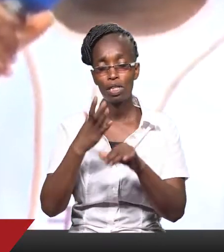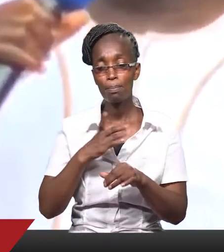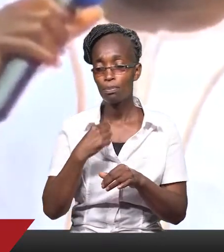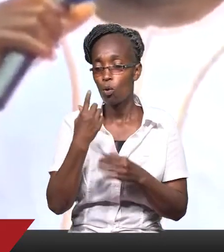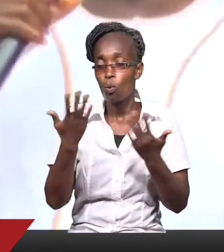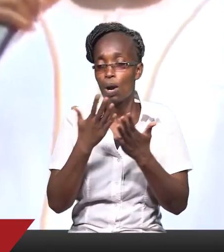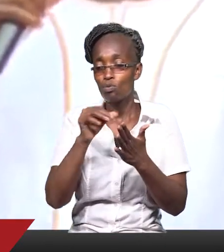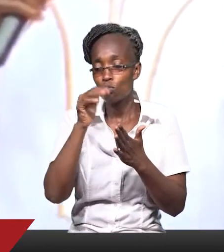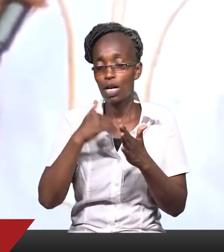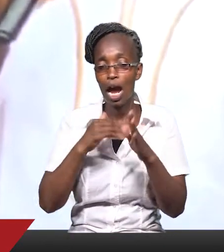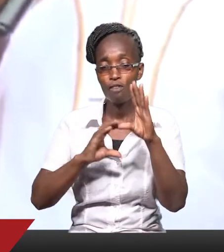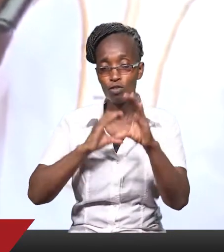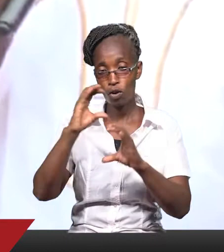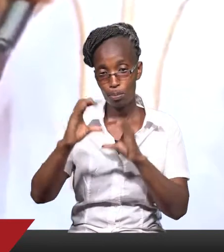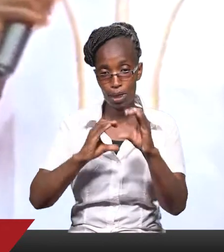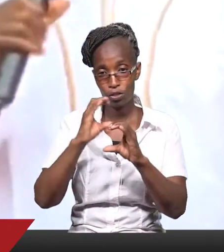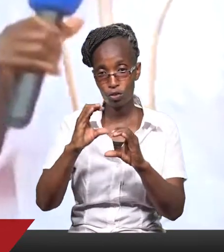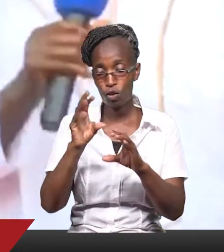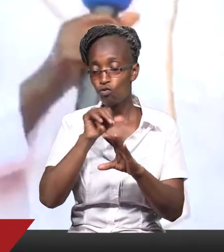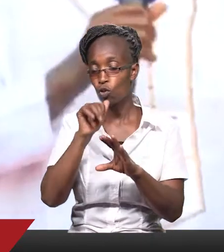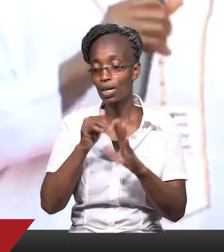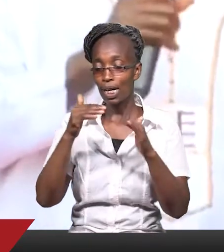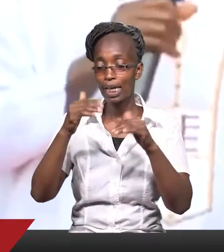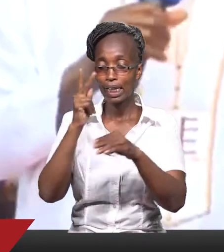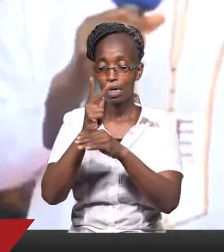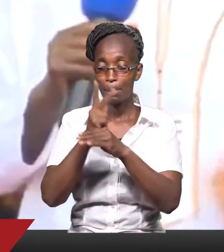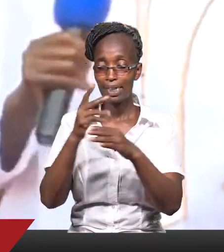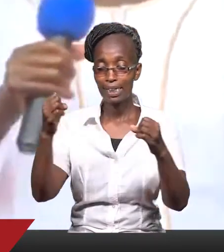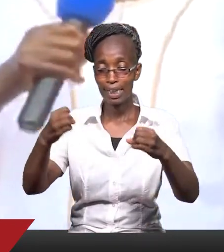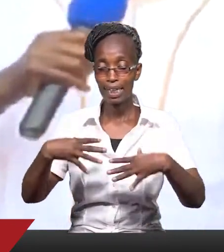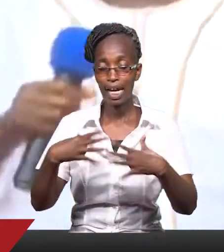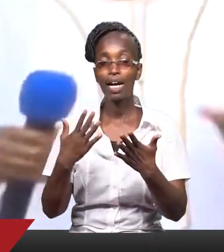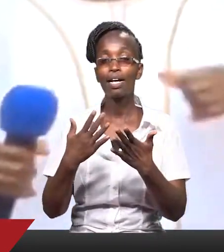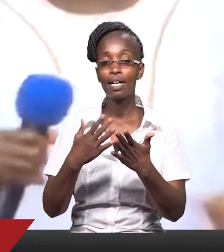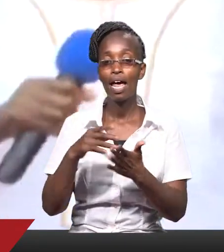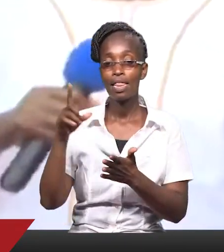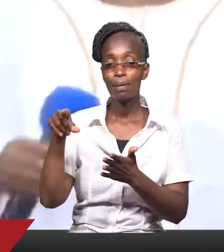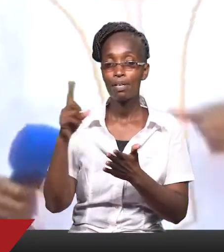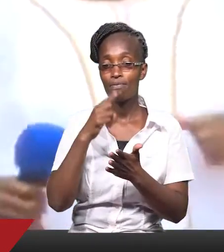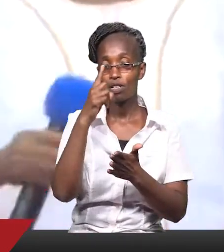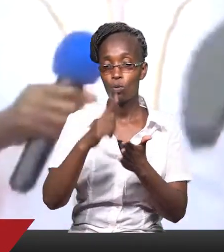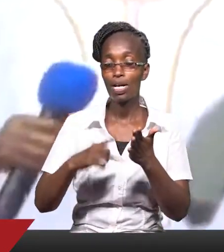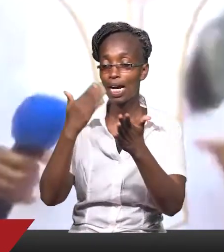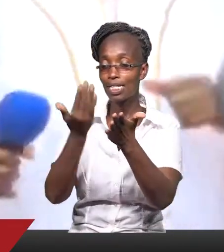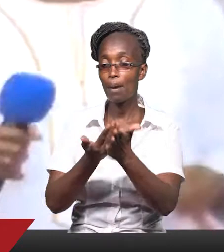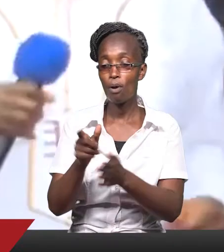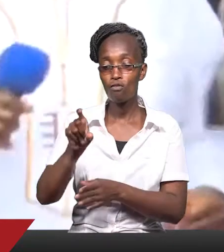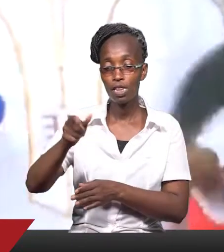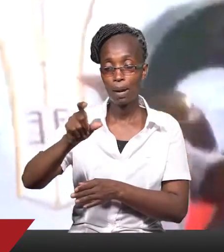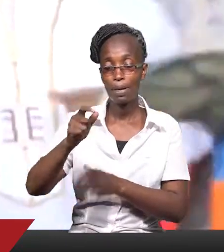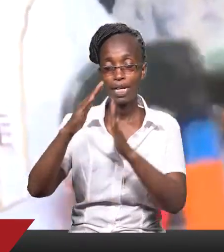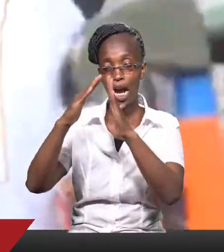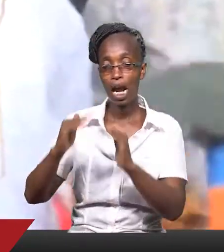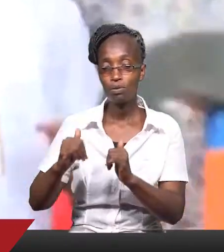communication? Kwingineko, wana OKA kwa kutoweka wazi wameonekana kuwashwa na dhana kuwa baadhi ya vyombo